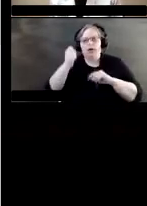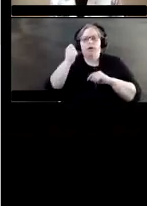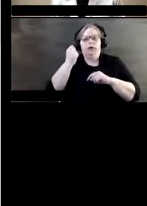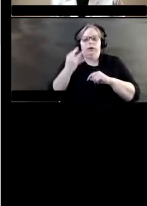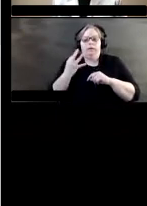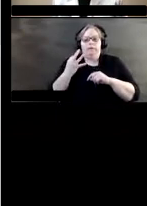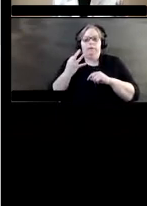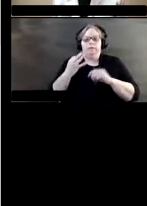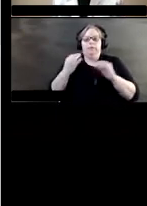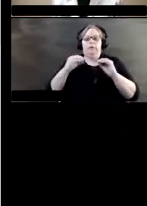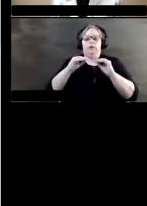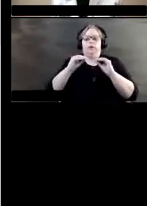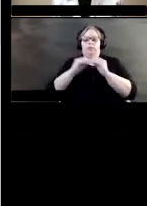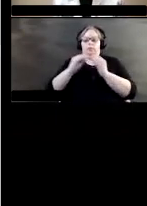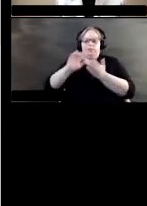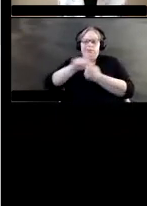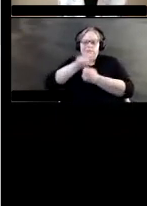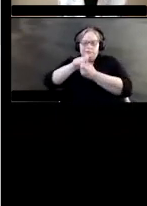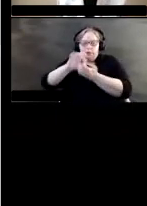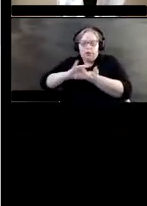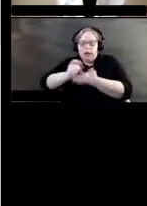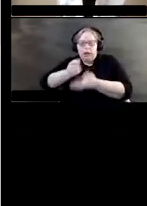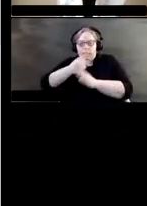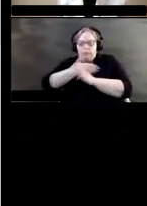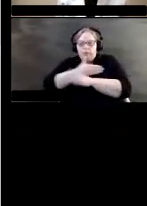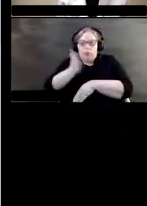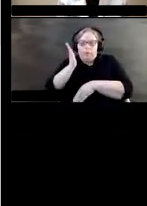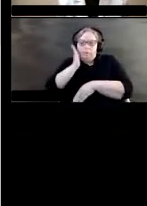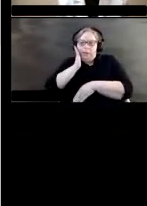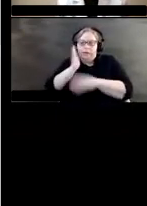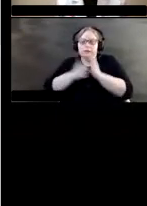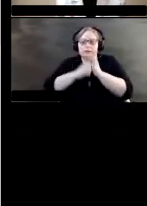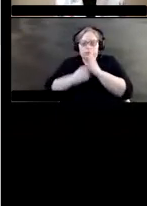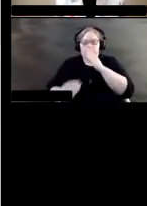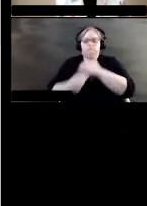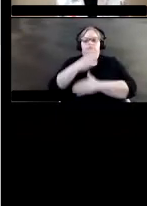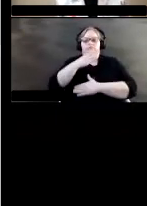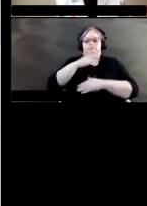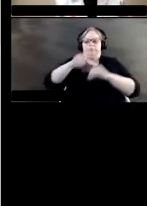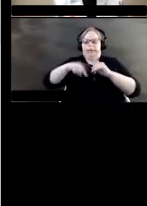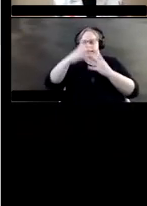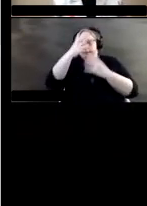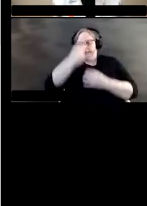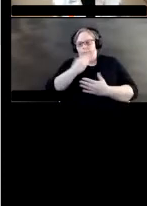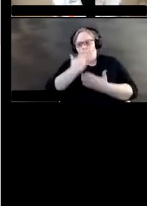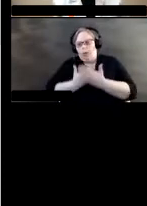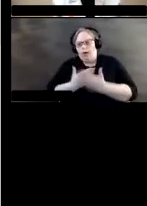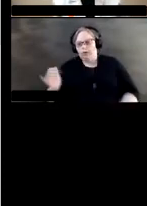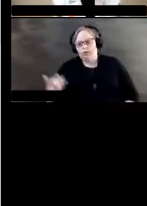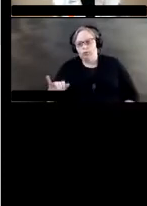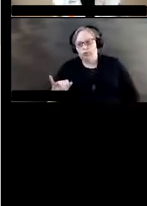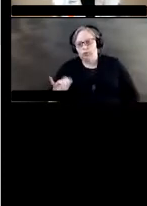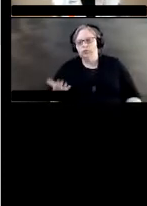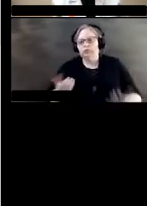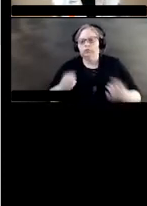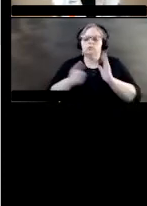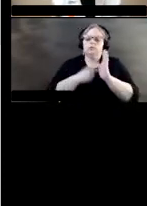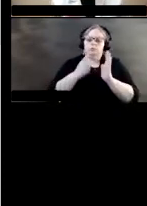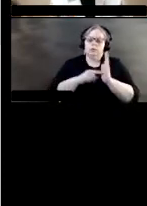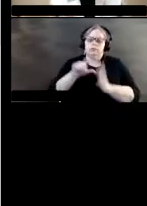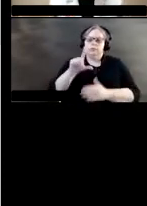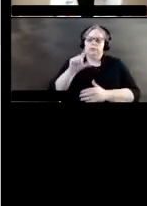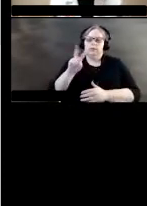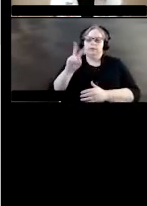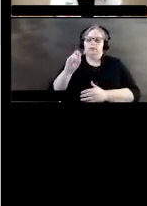closer to bedtime. So that can be one way of looking at that as well. And sometimes pushing that levodopa back just doesn't